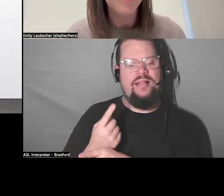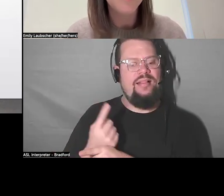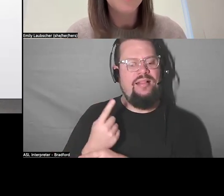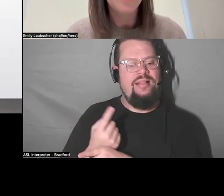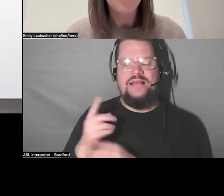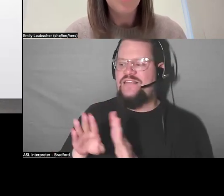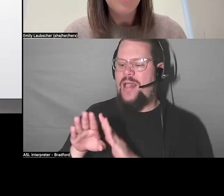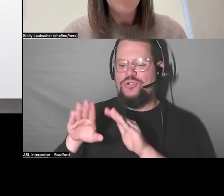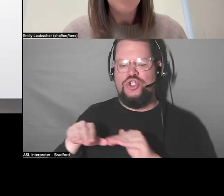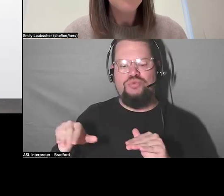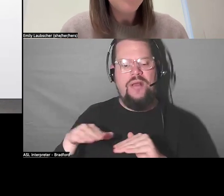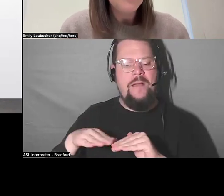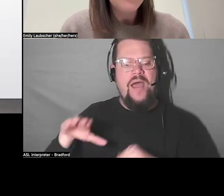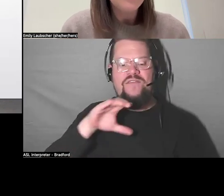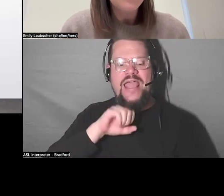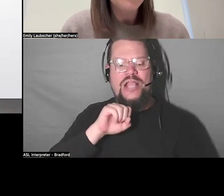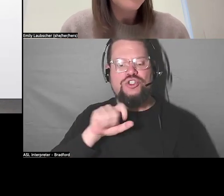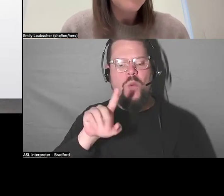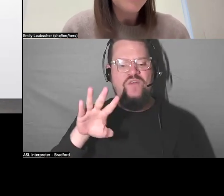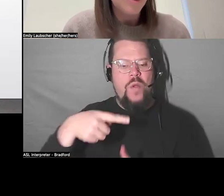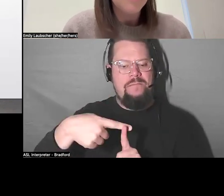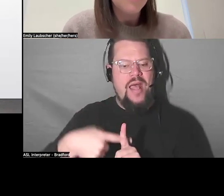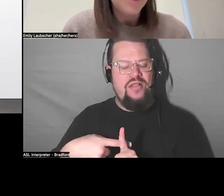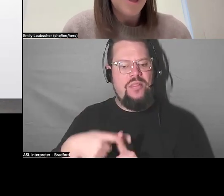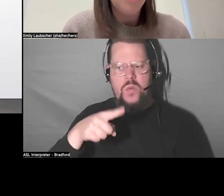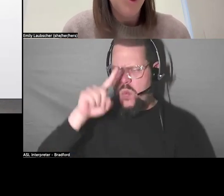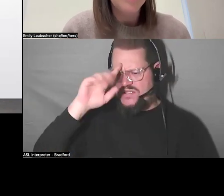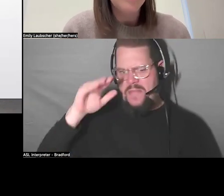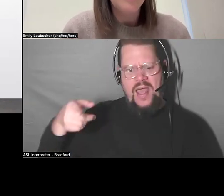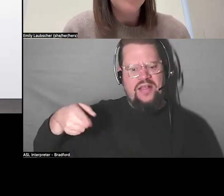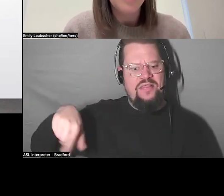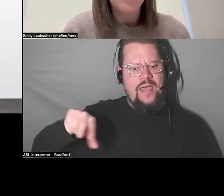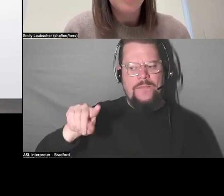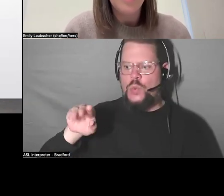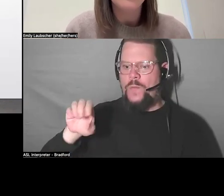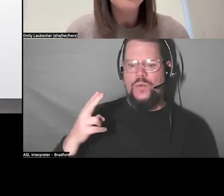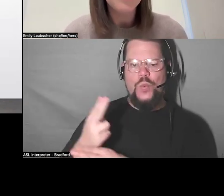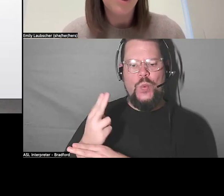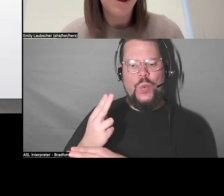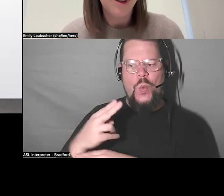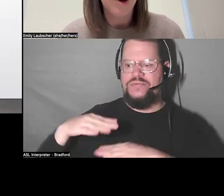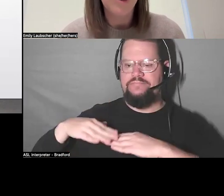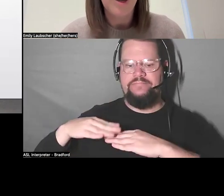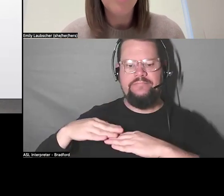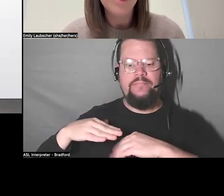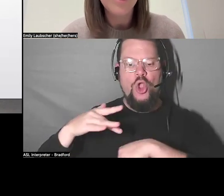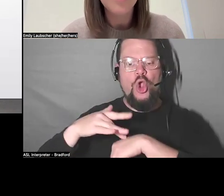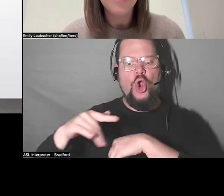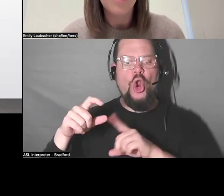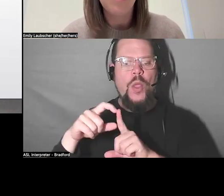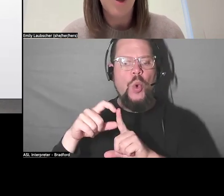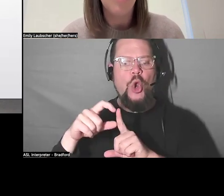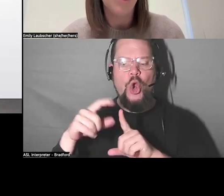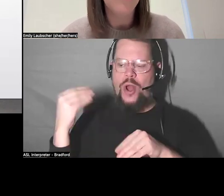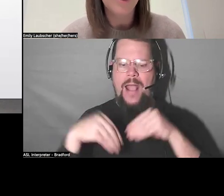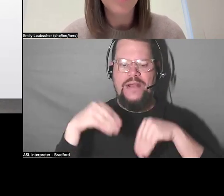24 months who you would expect them at that point to be using at least early word combinations,